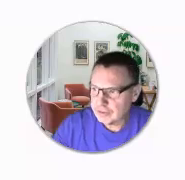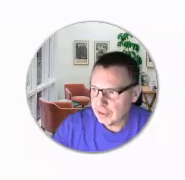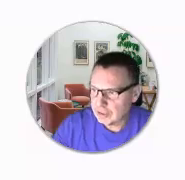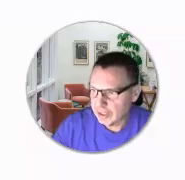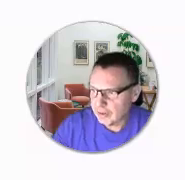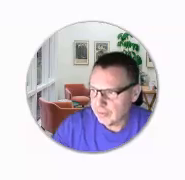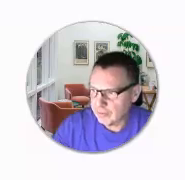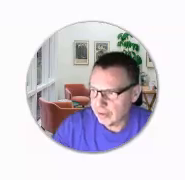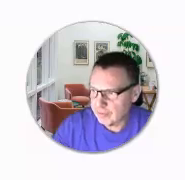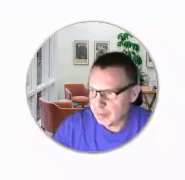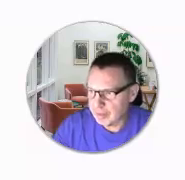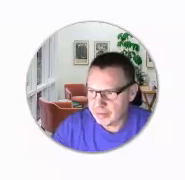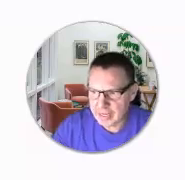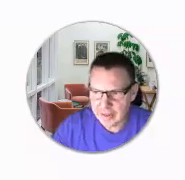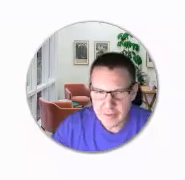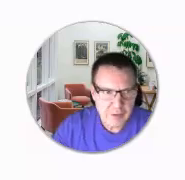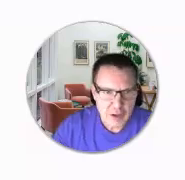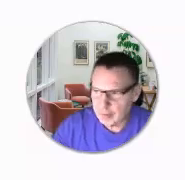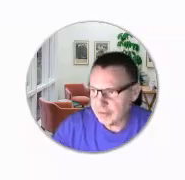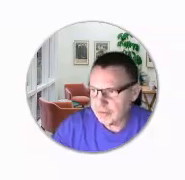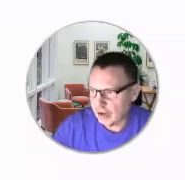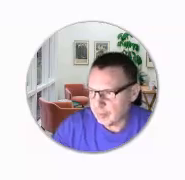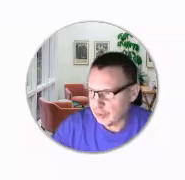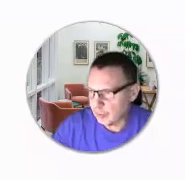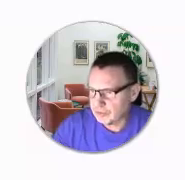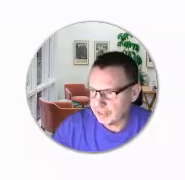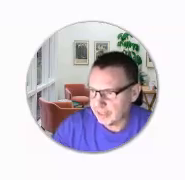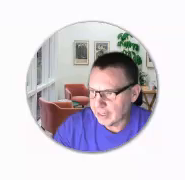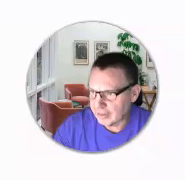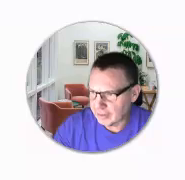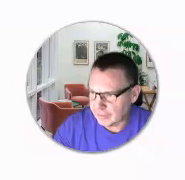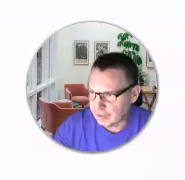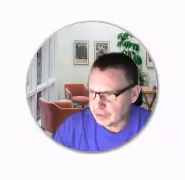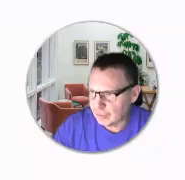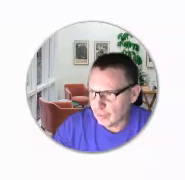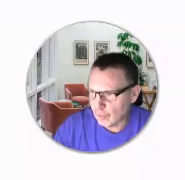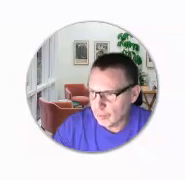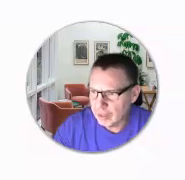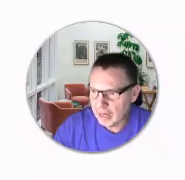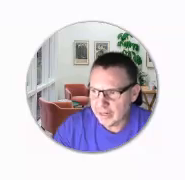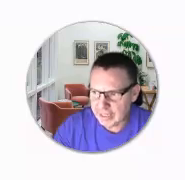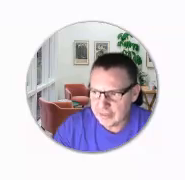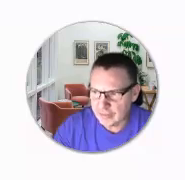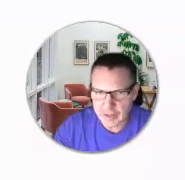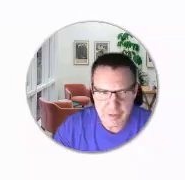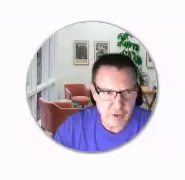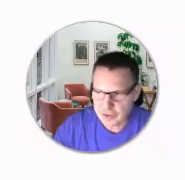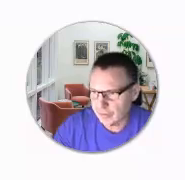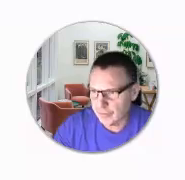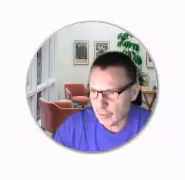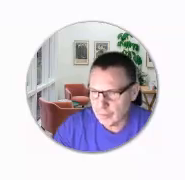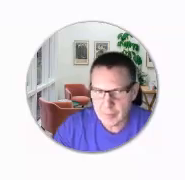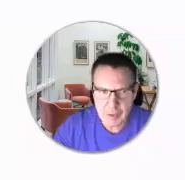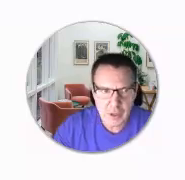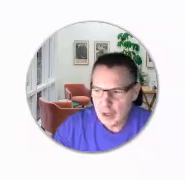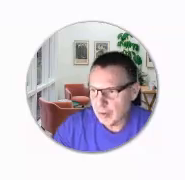The tree structure of the survey appears again, but this time you will see the original form and an Easy Read version